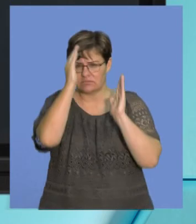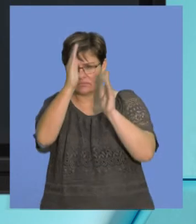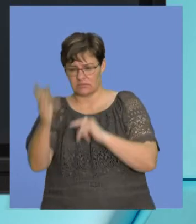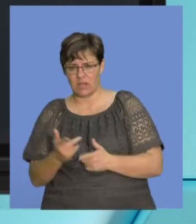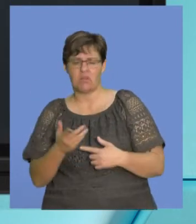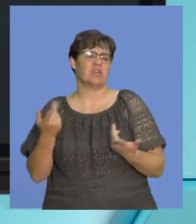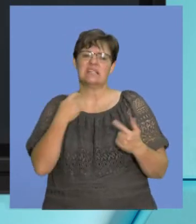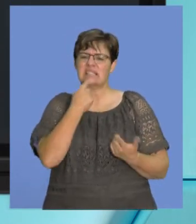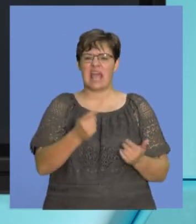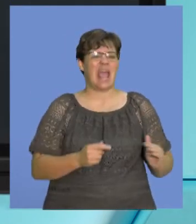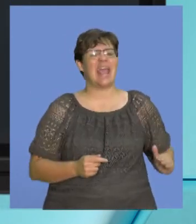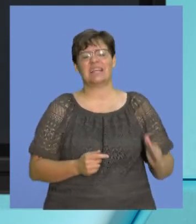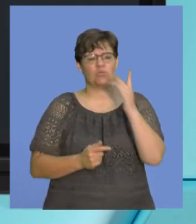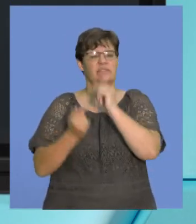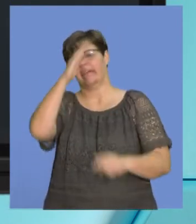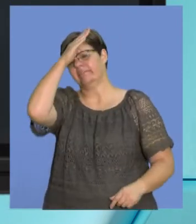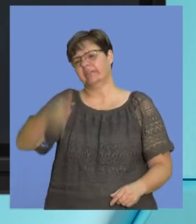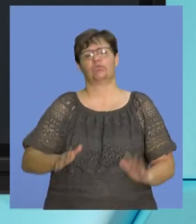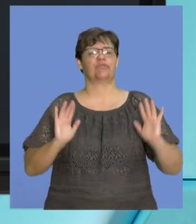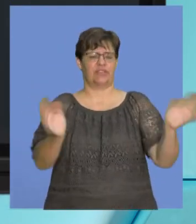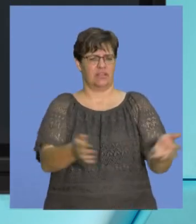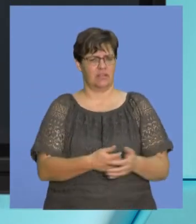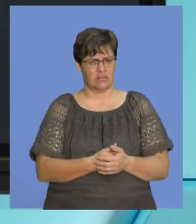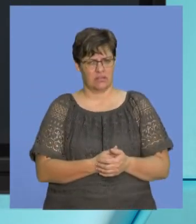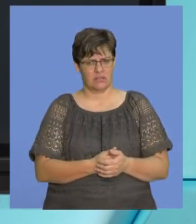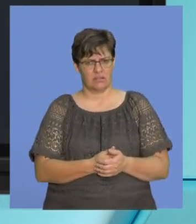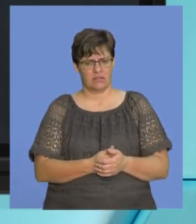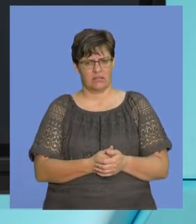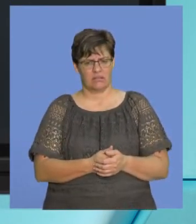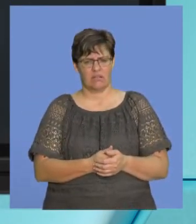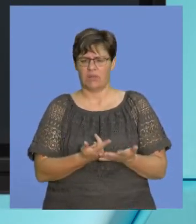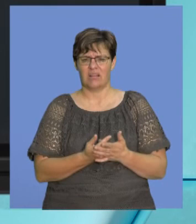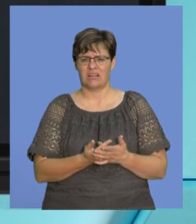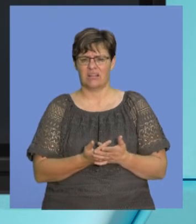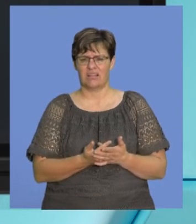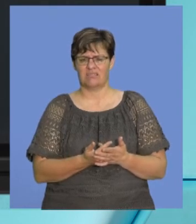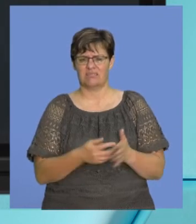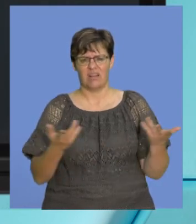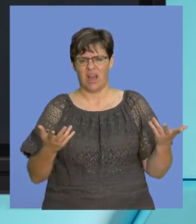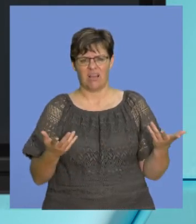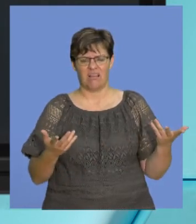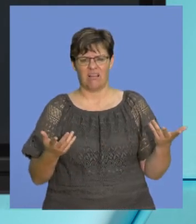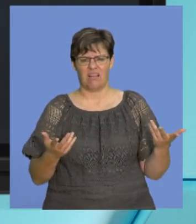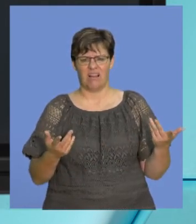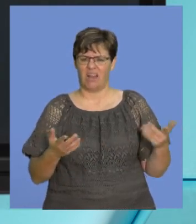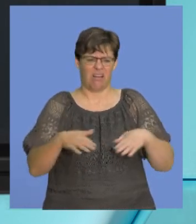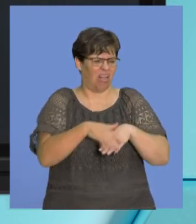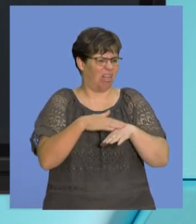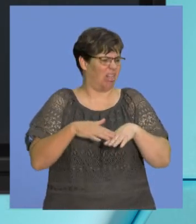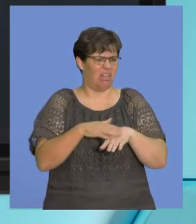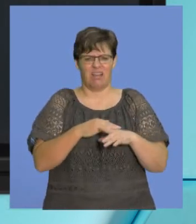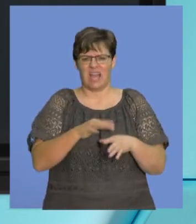trend. Often learners would say, well, there's an increase and there's a decrease, but that's just a kind